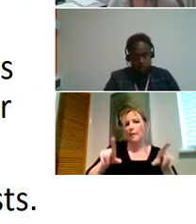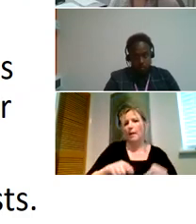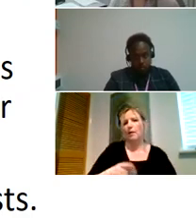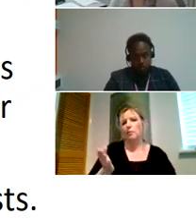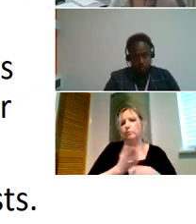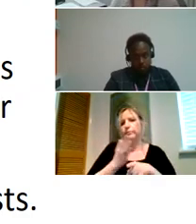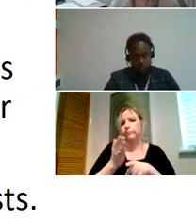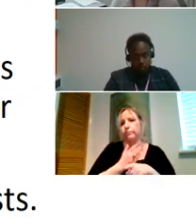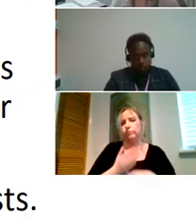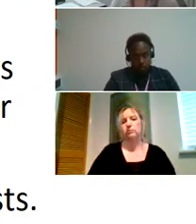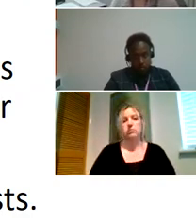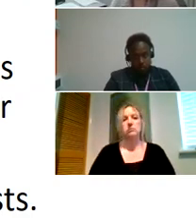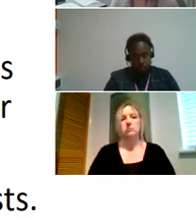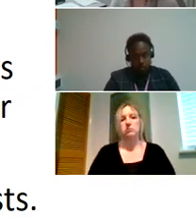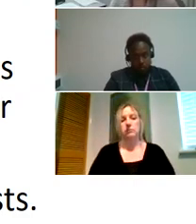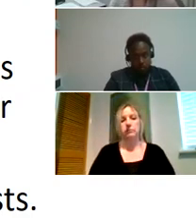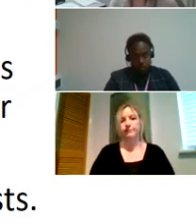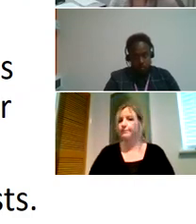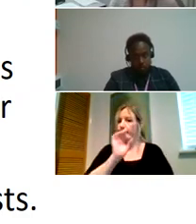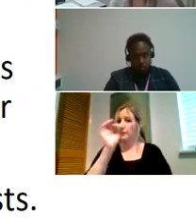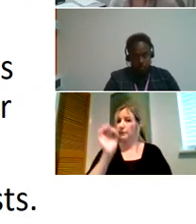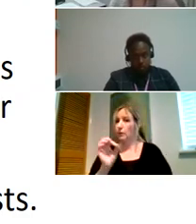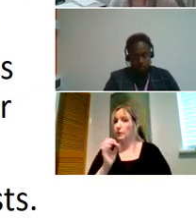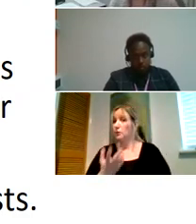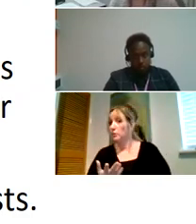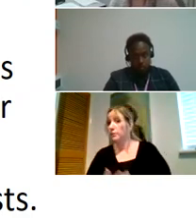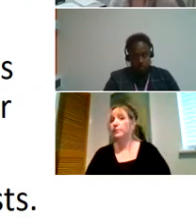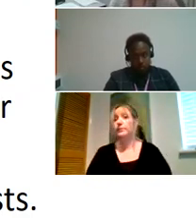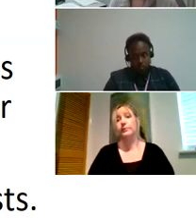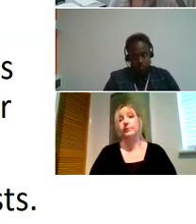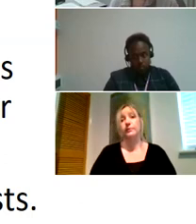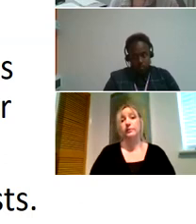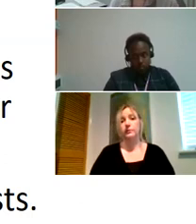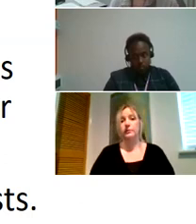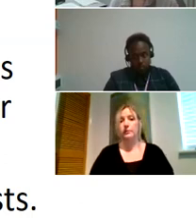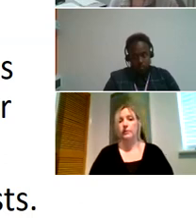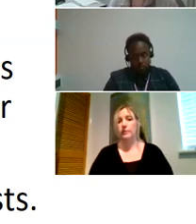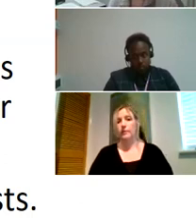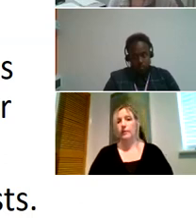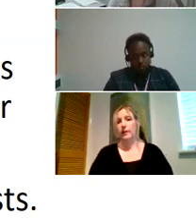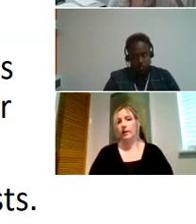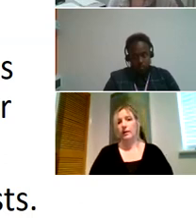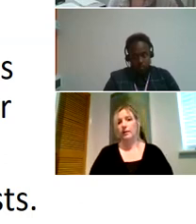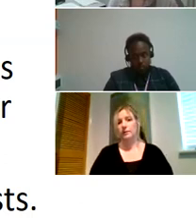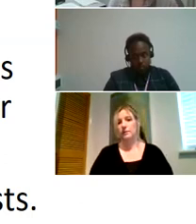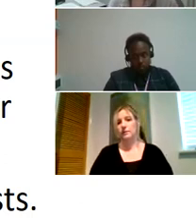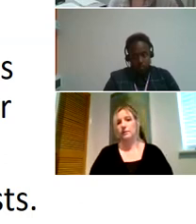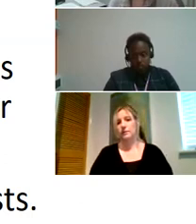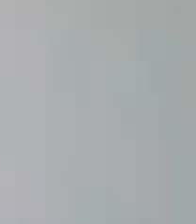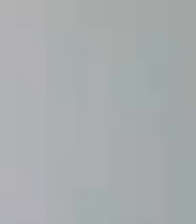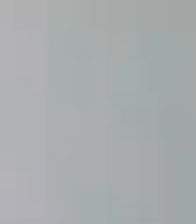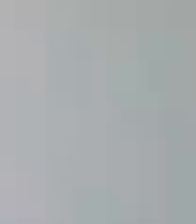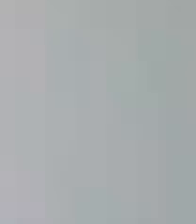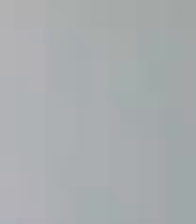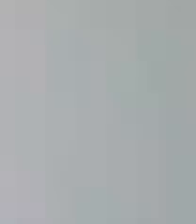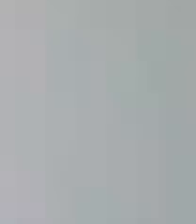questions, you're welcome to ask. Okay. Thank you, Kael and Dahir. Just